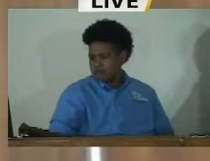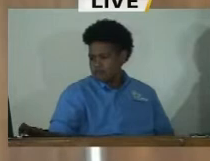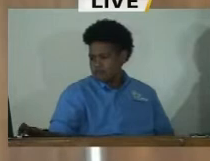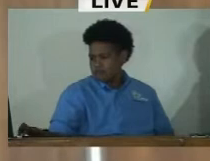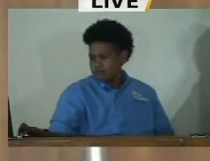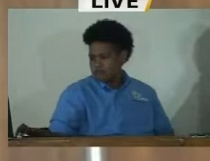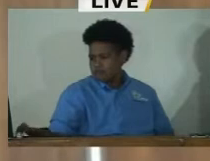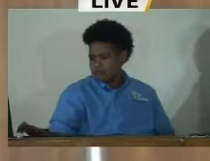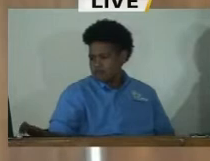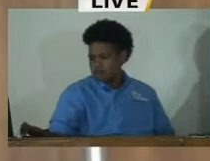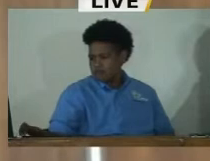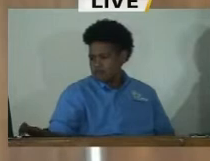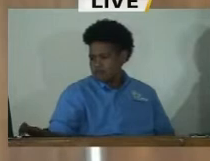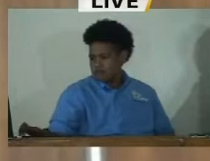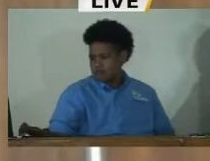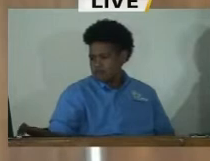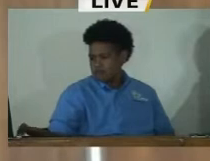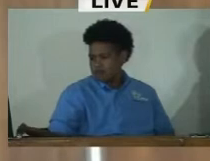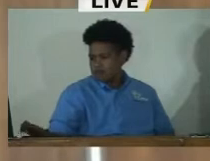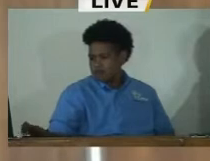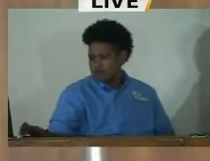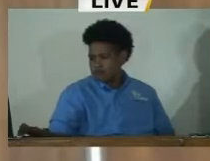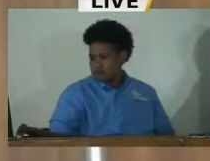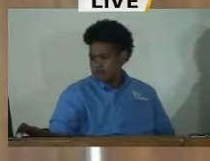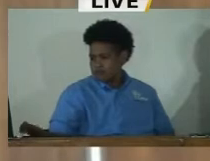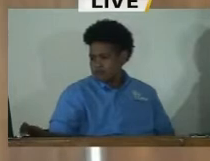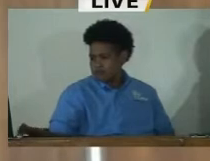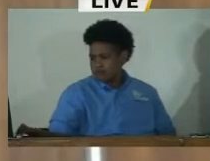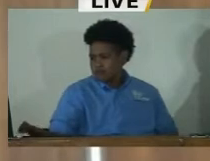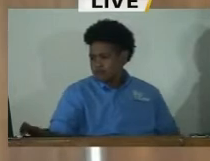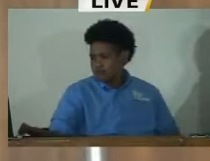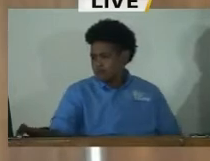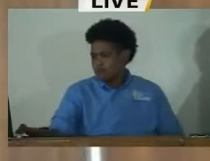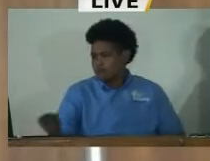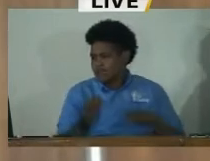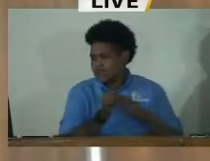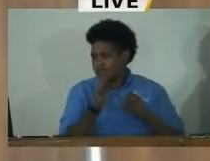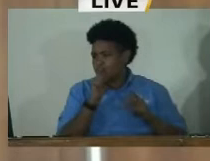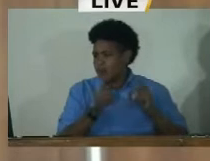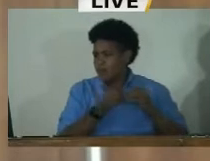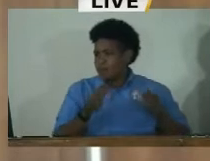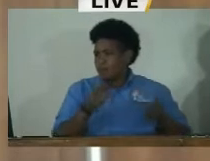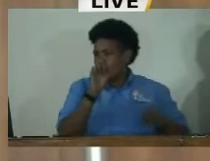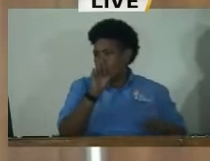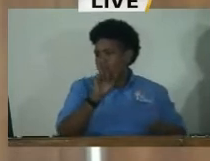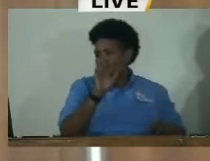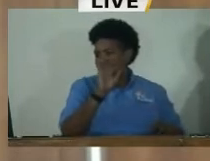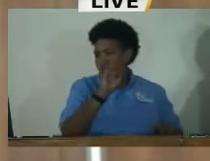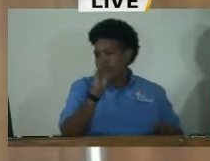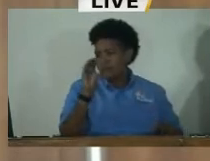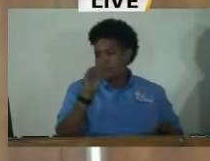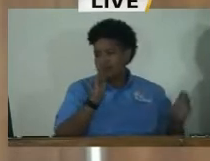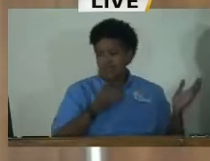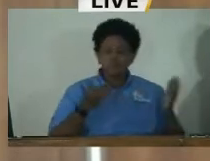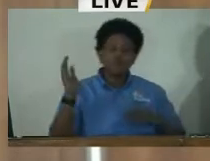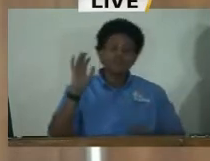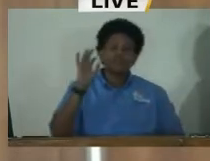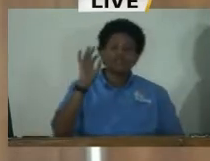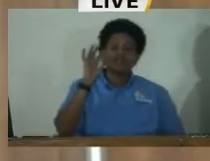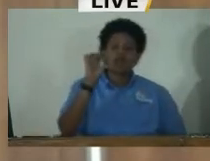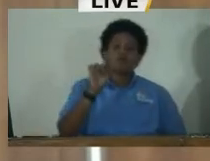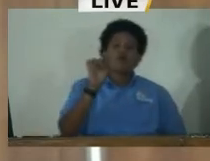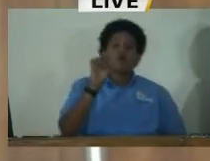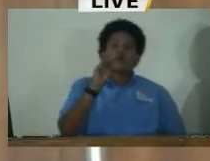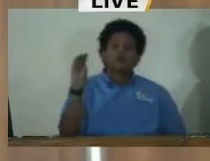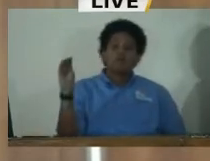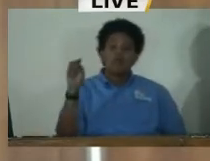of 1.39 million, it exported 9.1 million. As a matter of fact, if you go through the